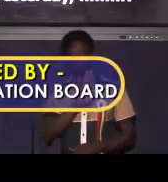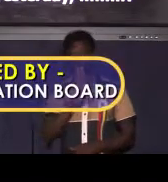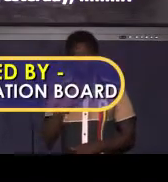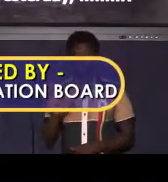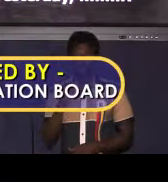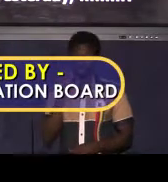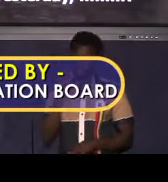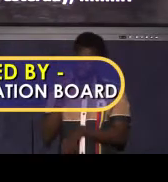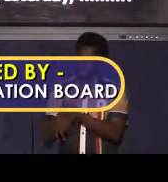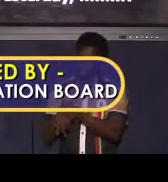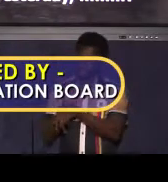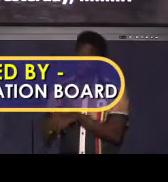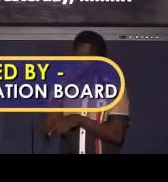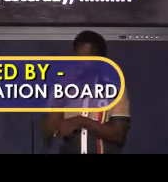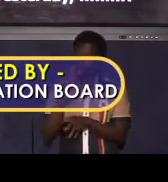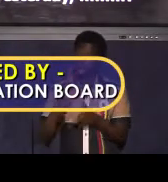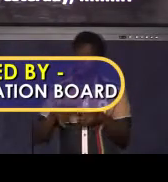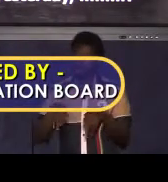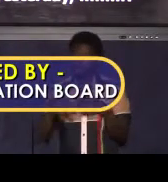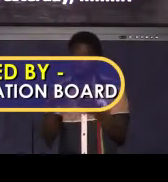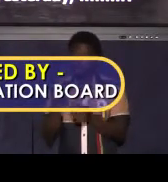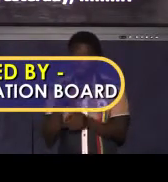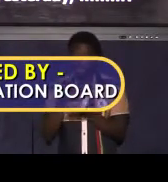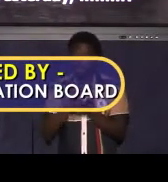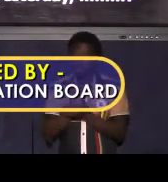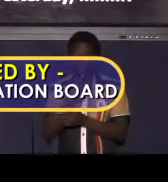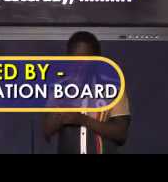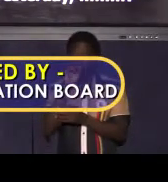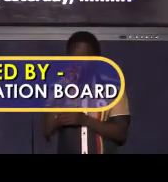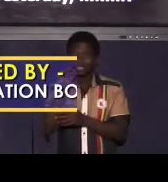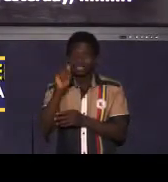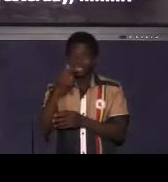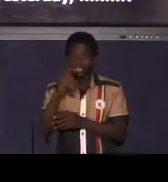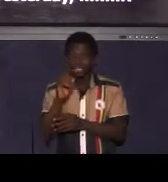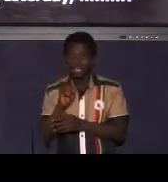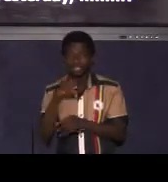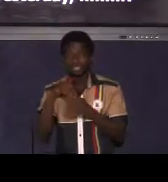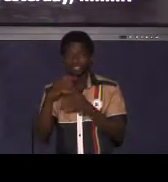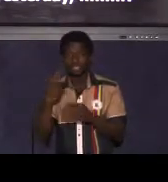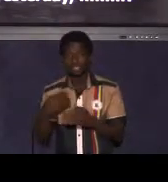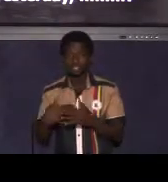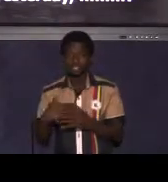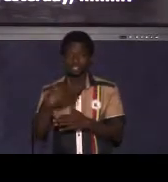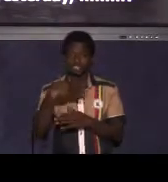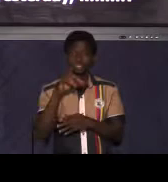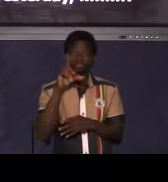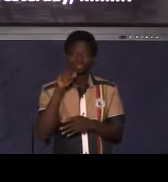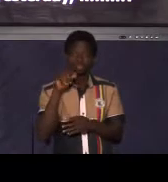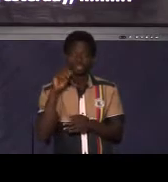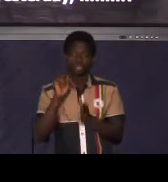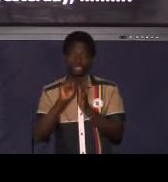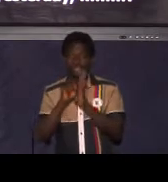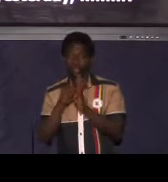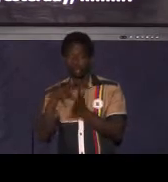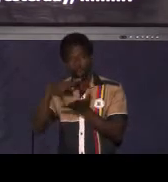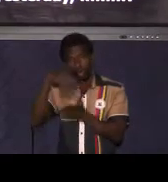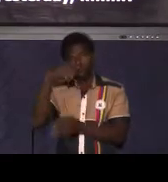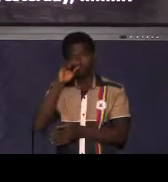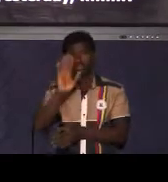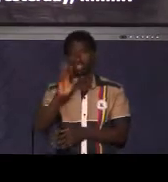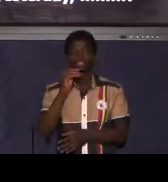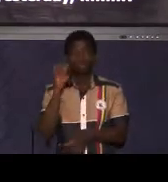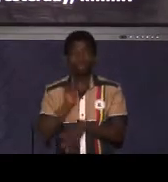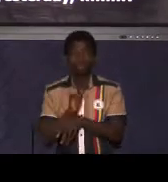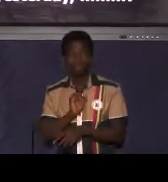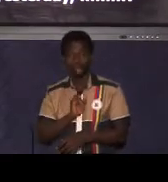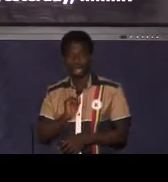For your assignment, you are to supply the appropriate question tags. In the next 20 seconds, copy